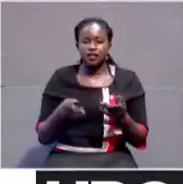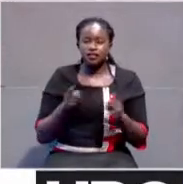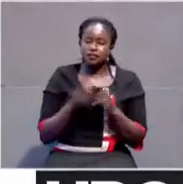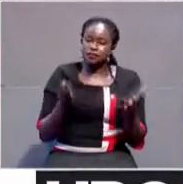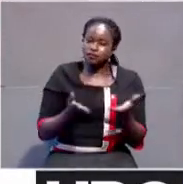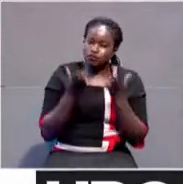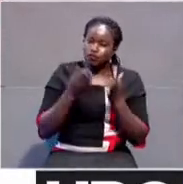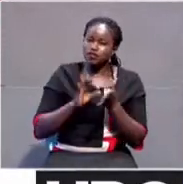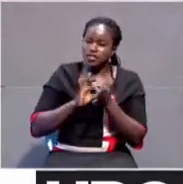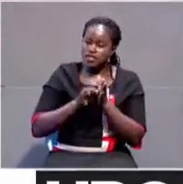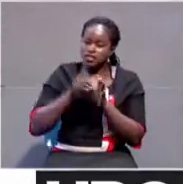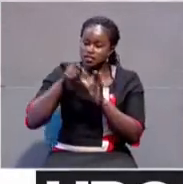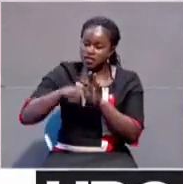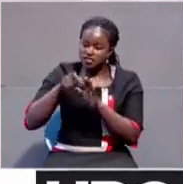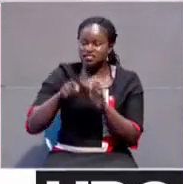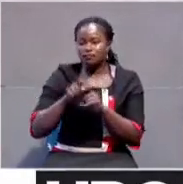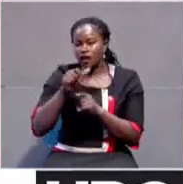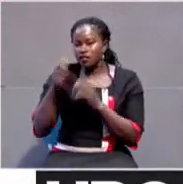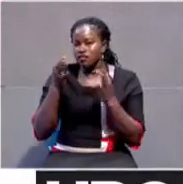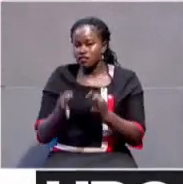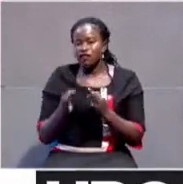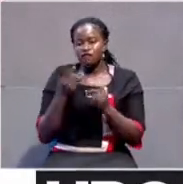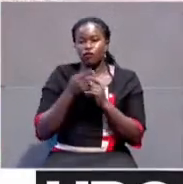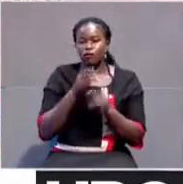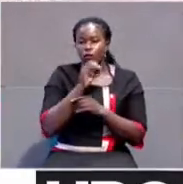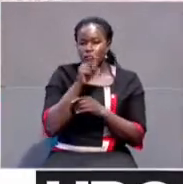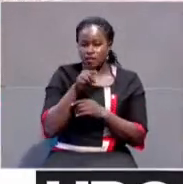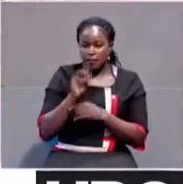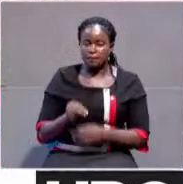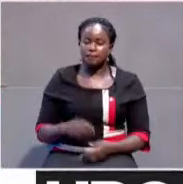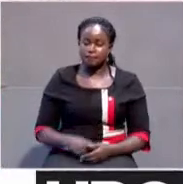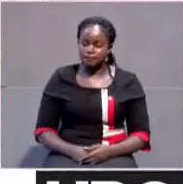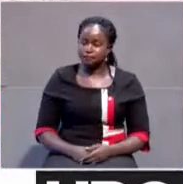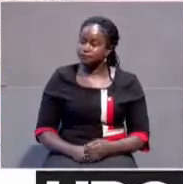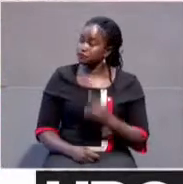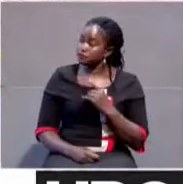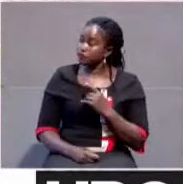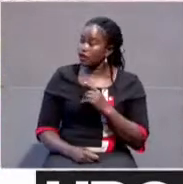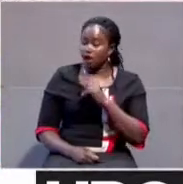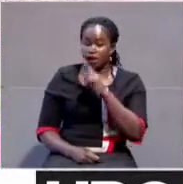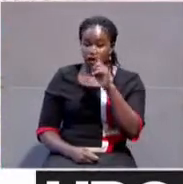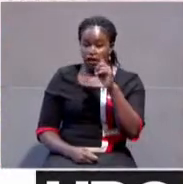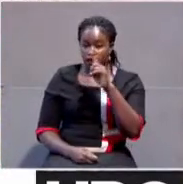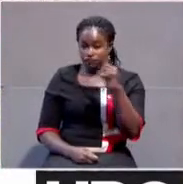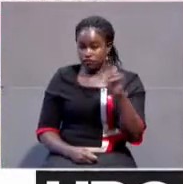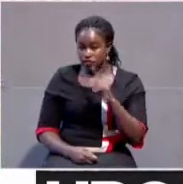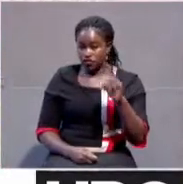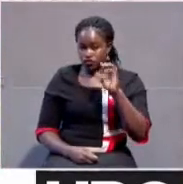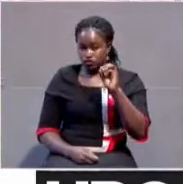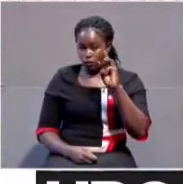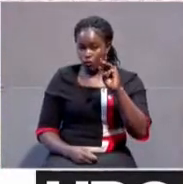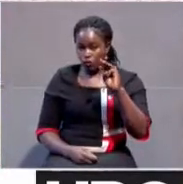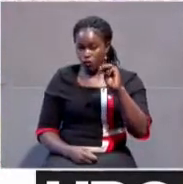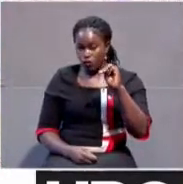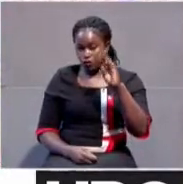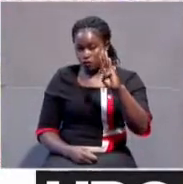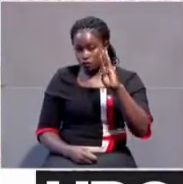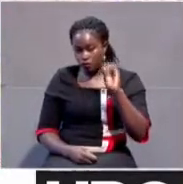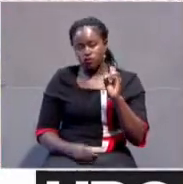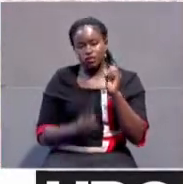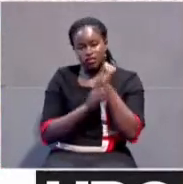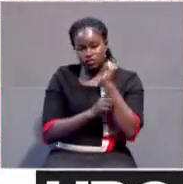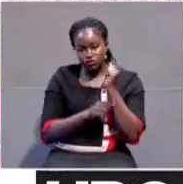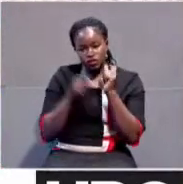among other inputs, from the Office of Prime Minister. Of Zombo District, this is a community empowerment